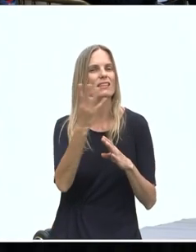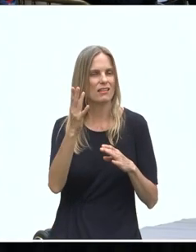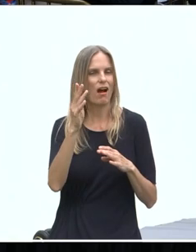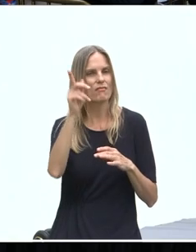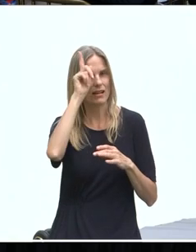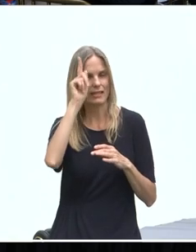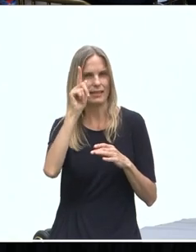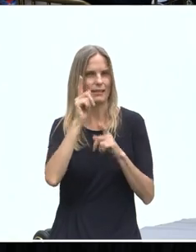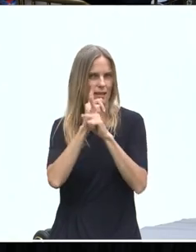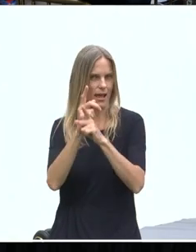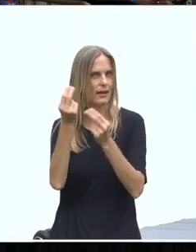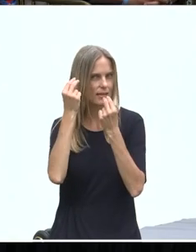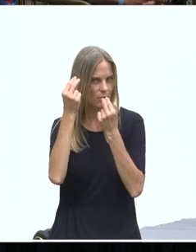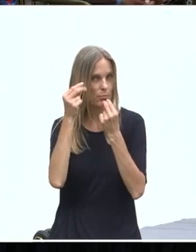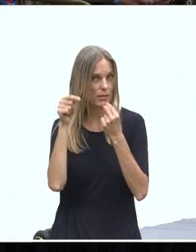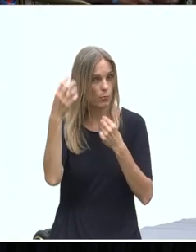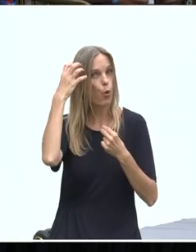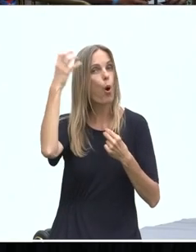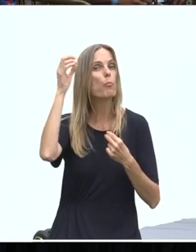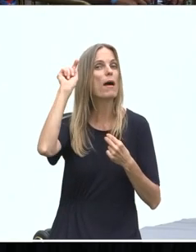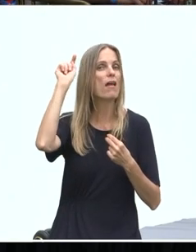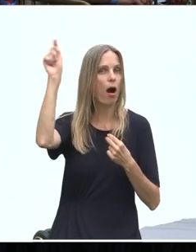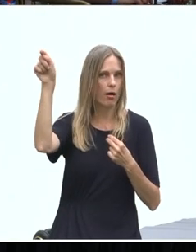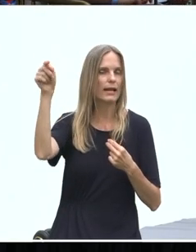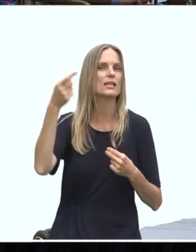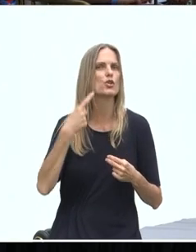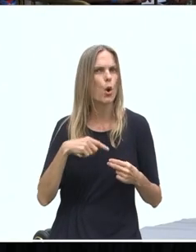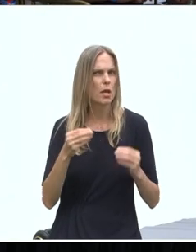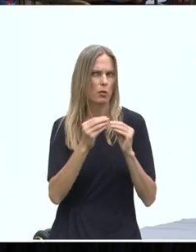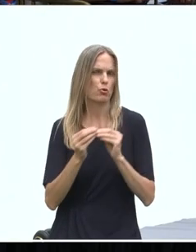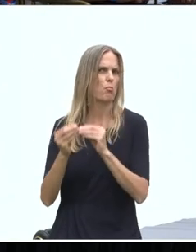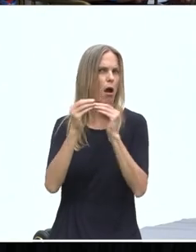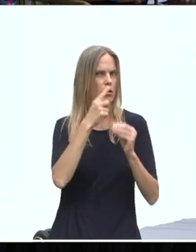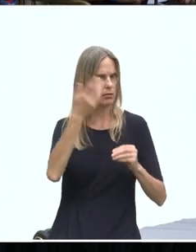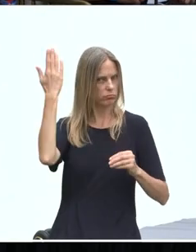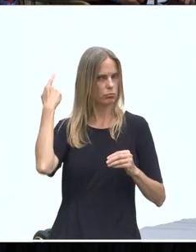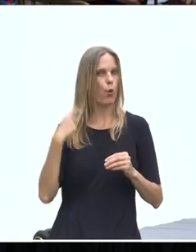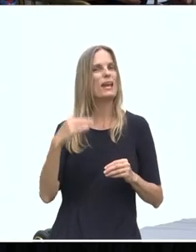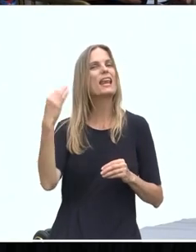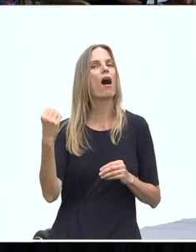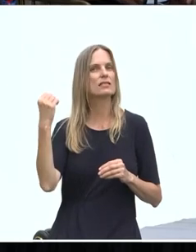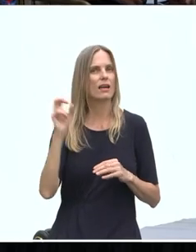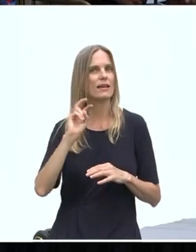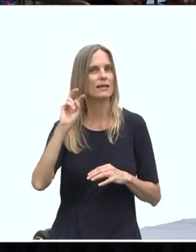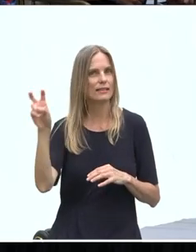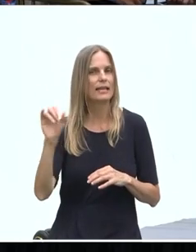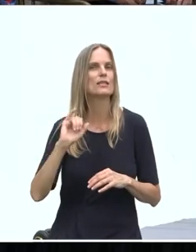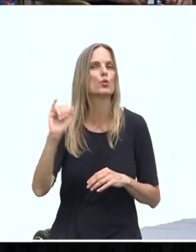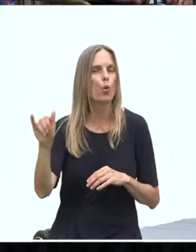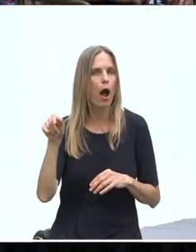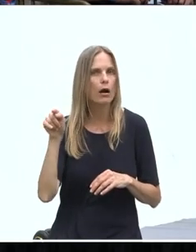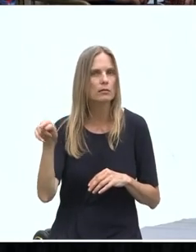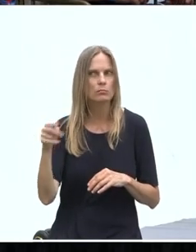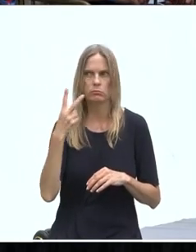visit to Copenhagen, which was, I don't know, maybe more than 10 years ago, and I was passing through some kindergarten, and then I saw